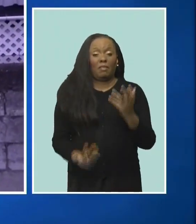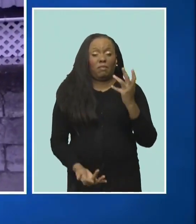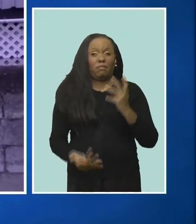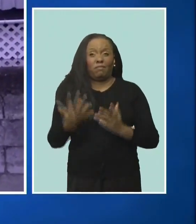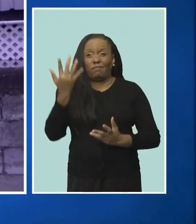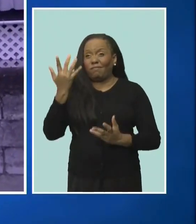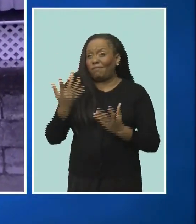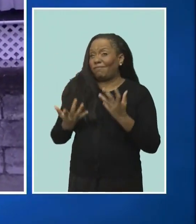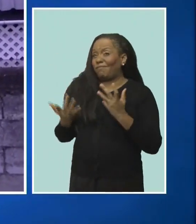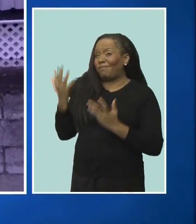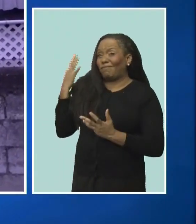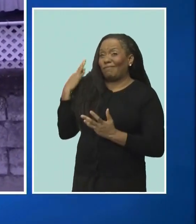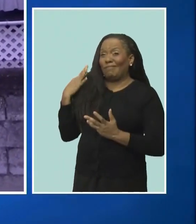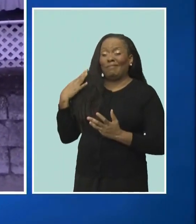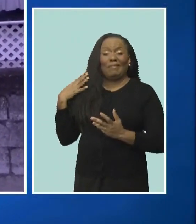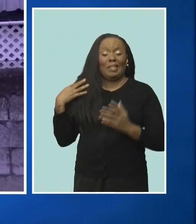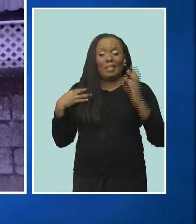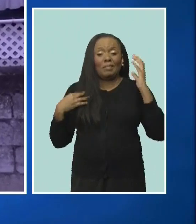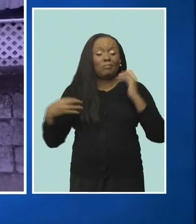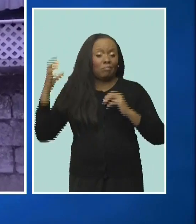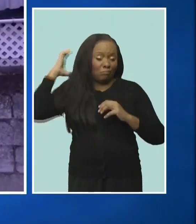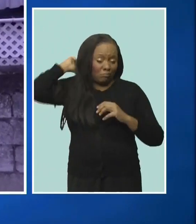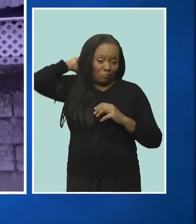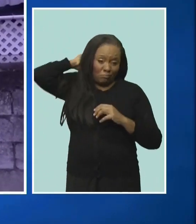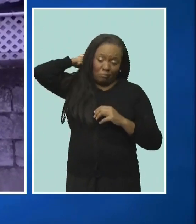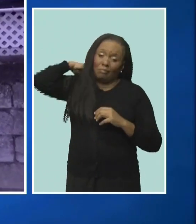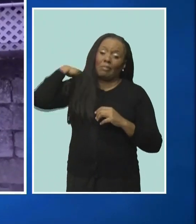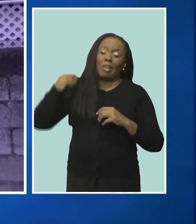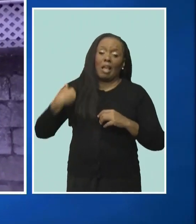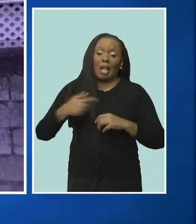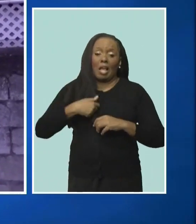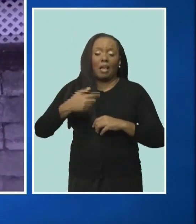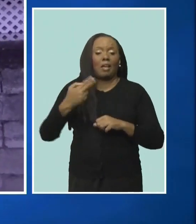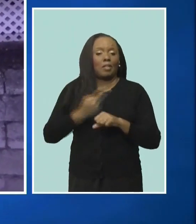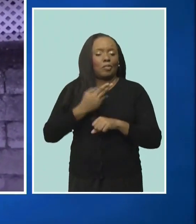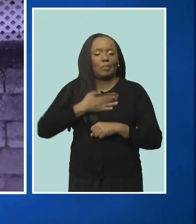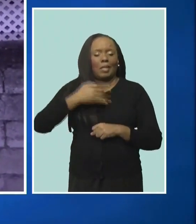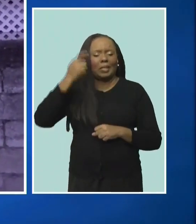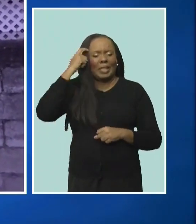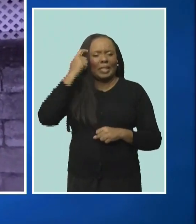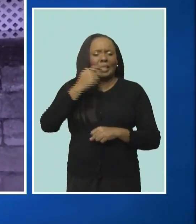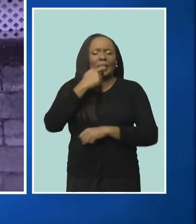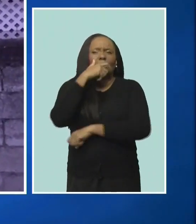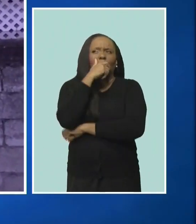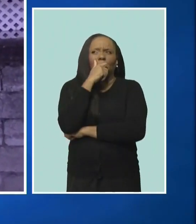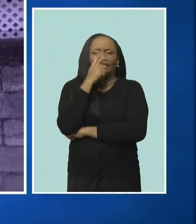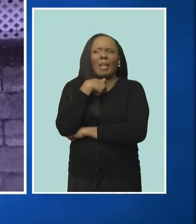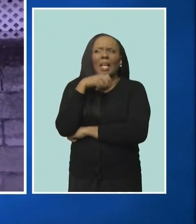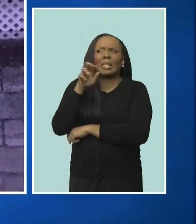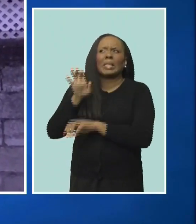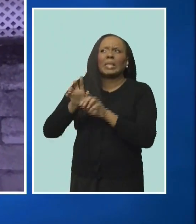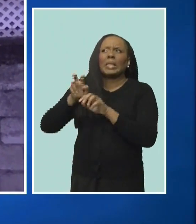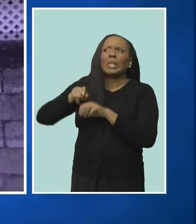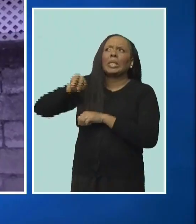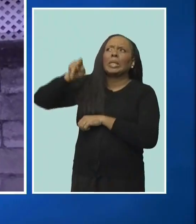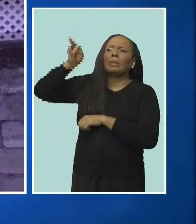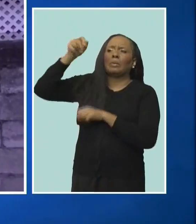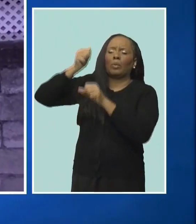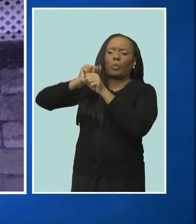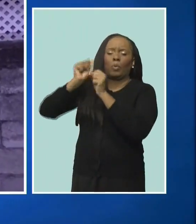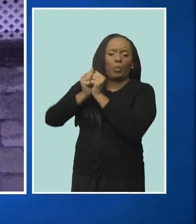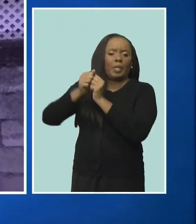looking like it would attack over the house, so I used a little bit of brain I got and went on top of the roof with the